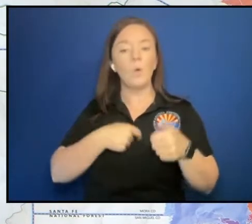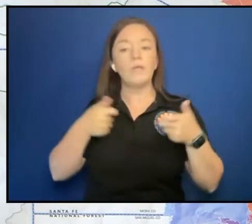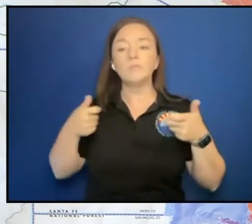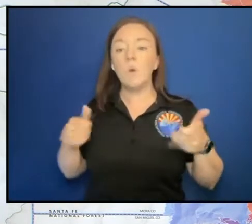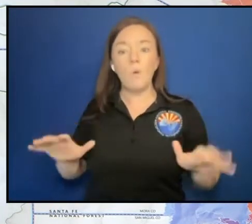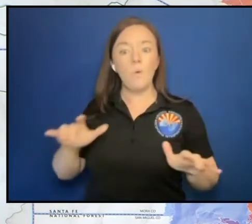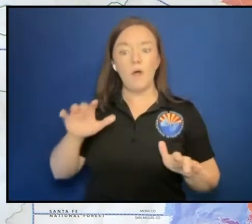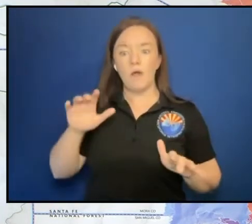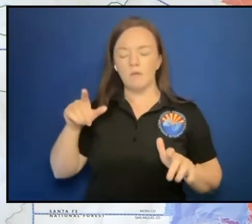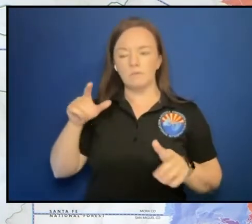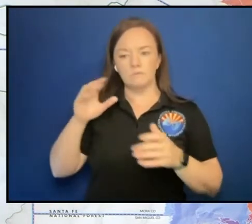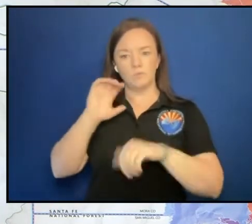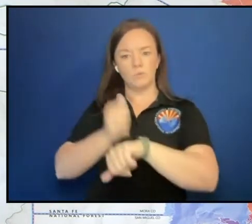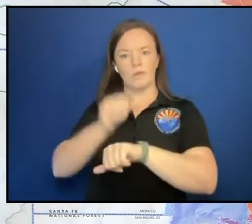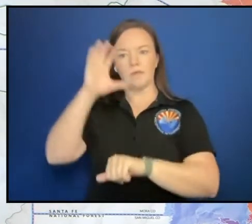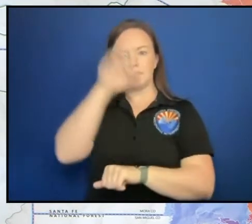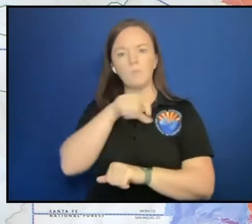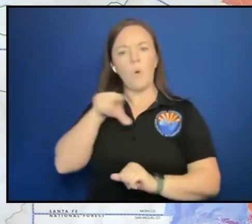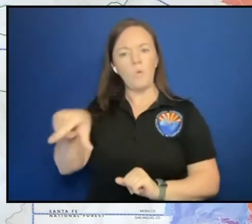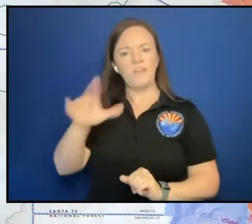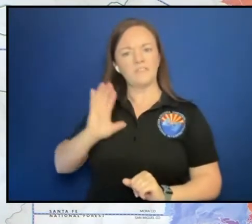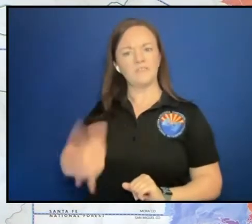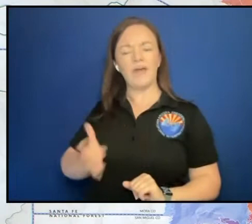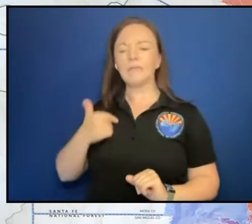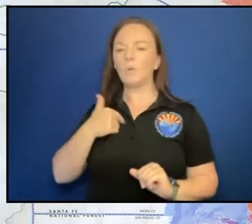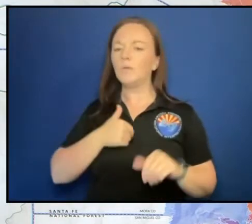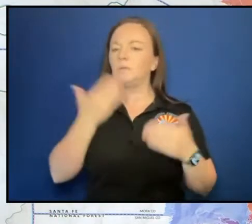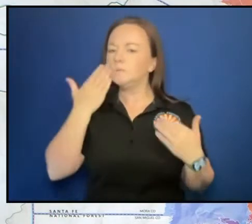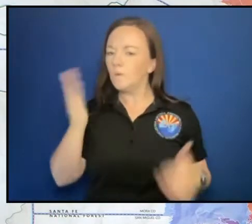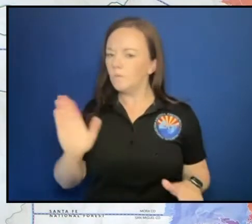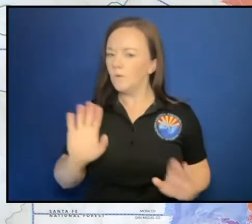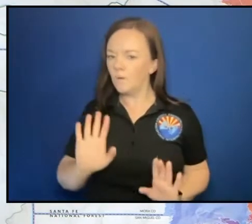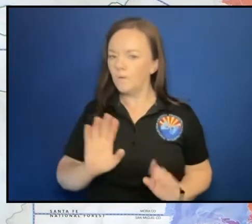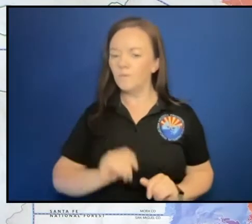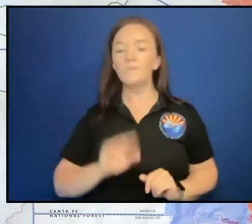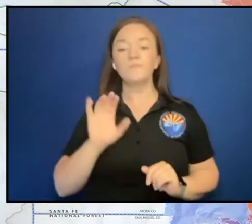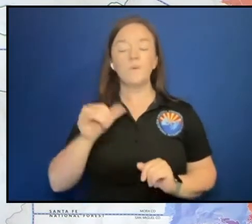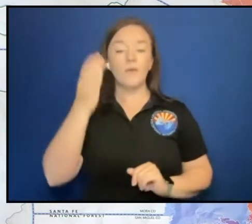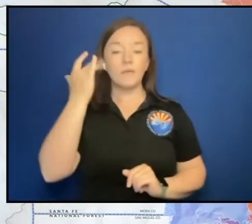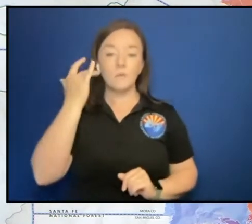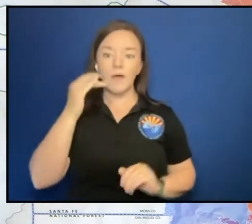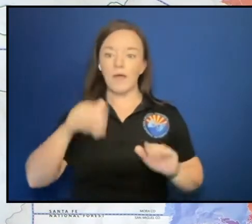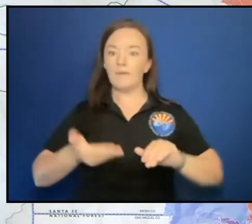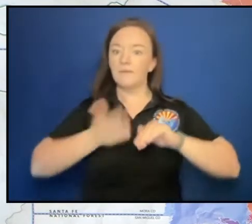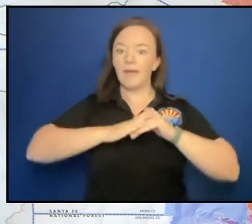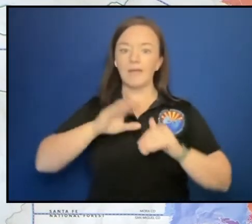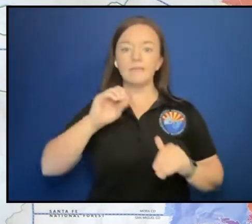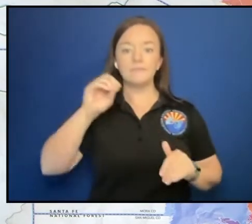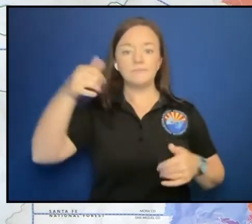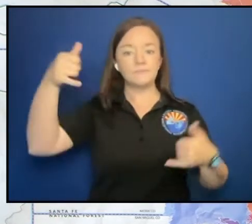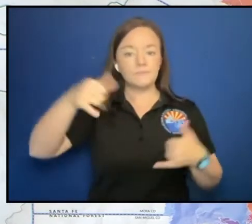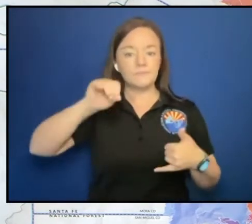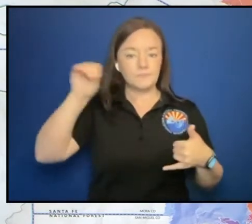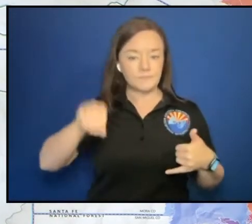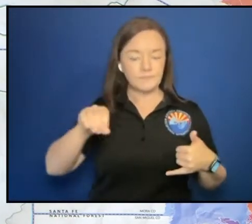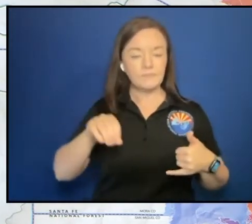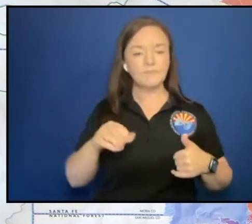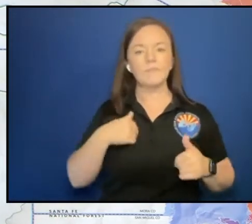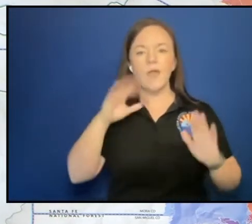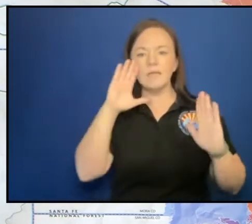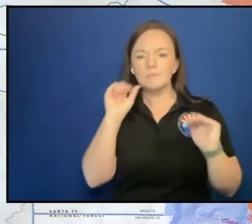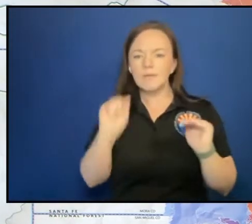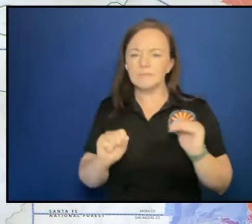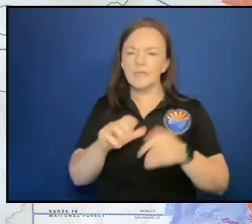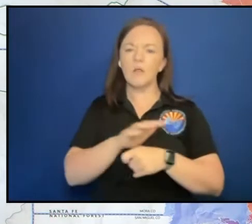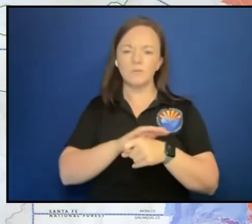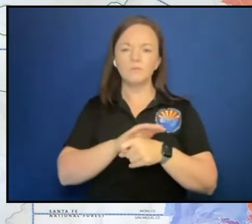some miles. So anyways, that's the reason why. And I suspect the south zone has adopted a similar